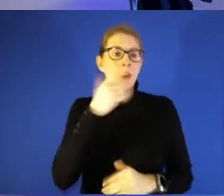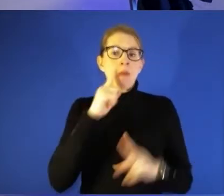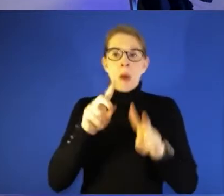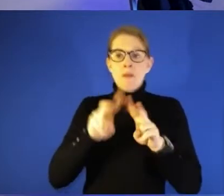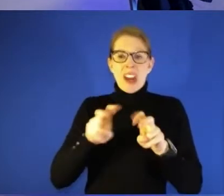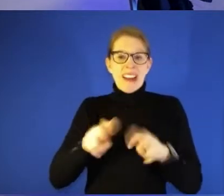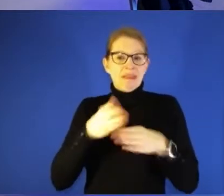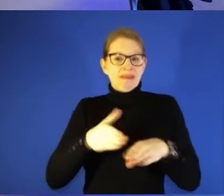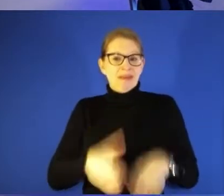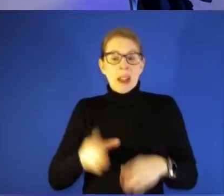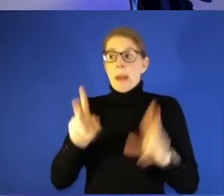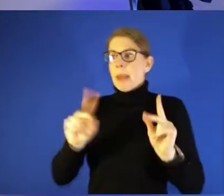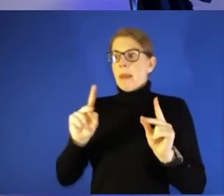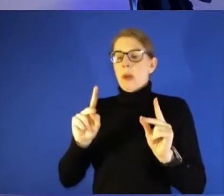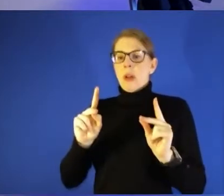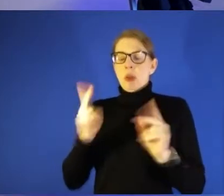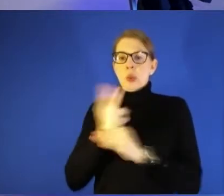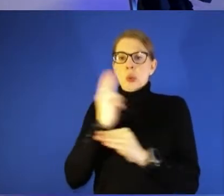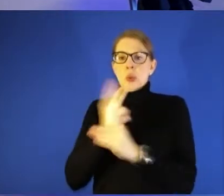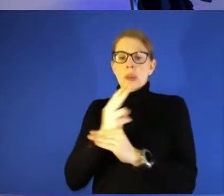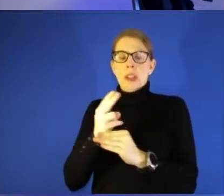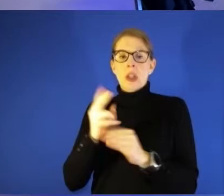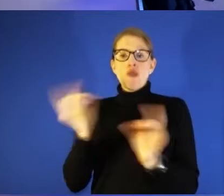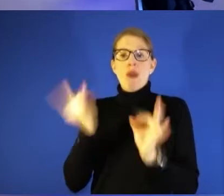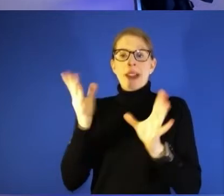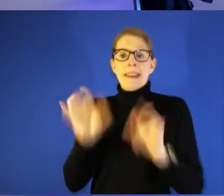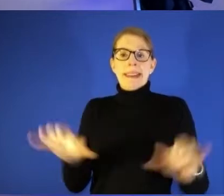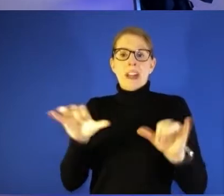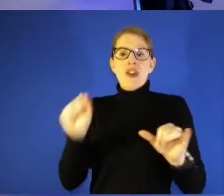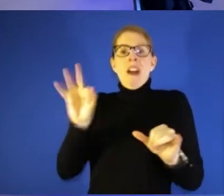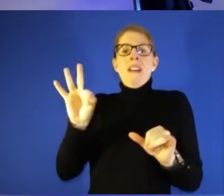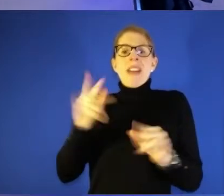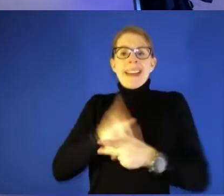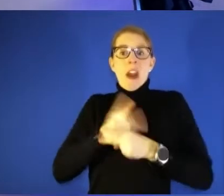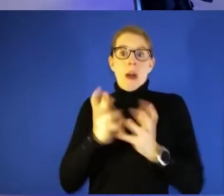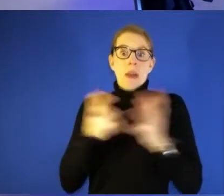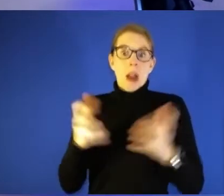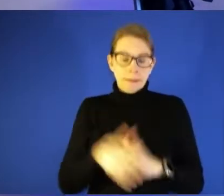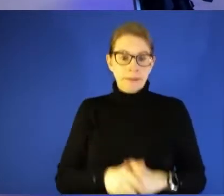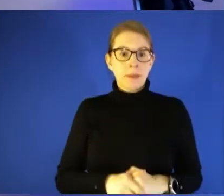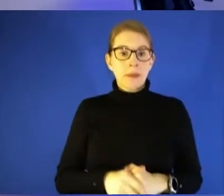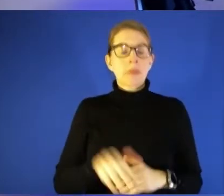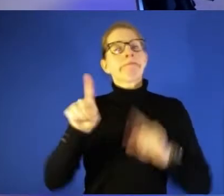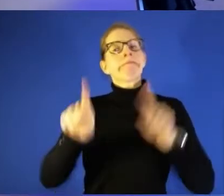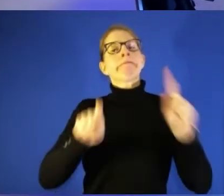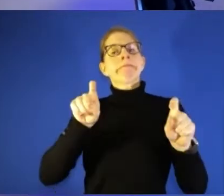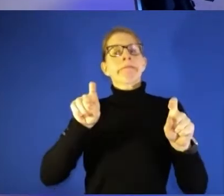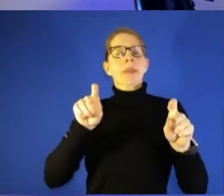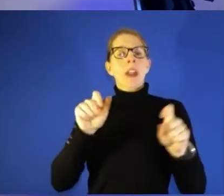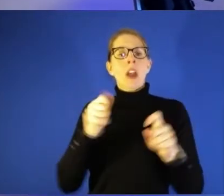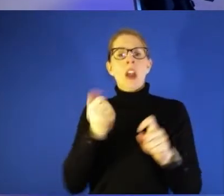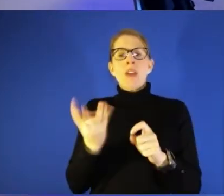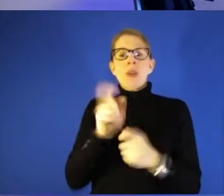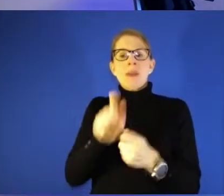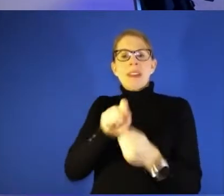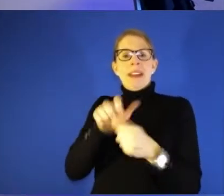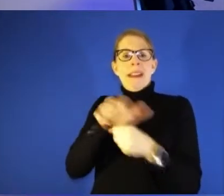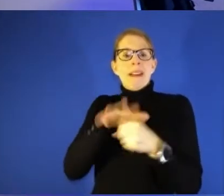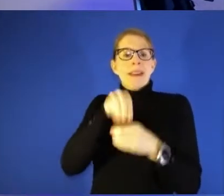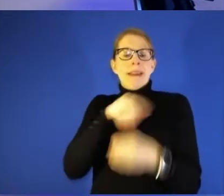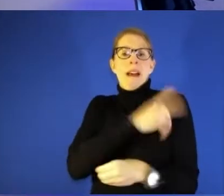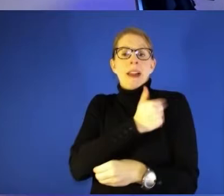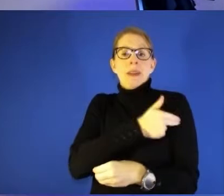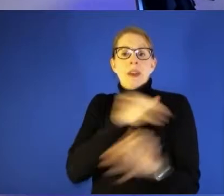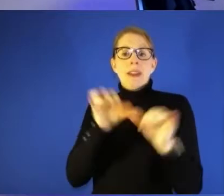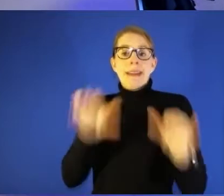crisis standard of care a lot. Okay, so I want to ask you about a couple of specific areas in the hospital system. Yesterday